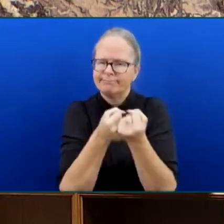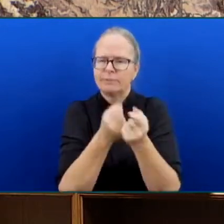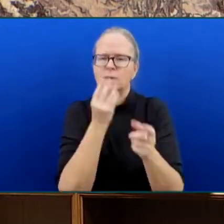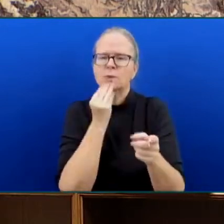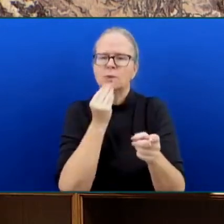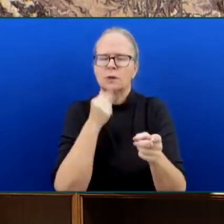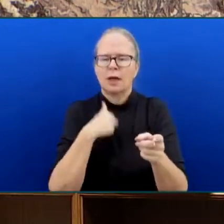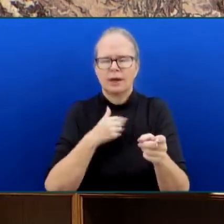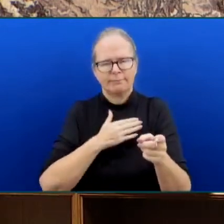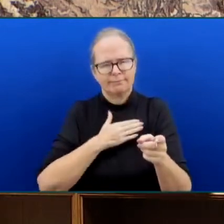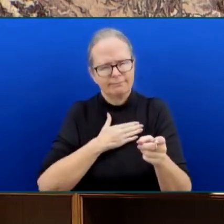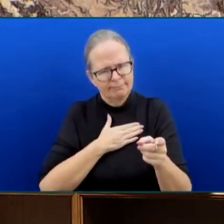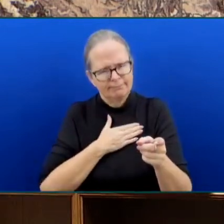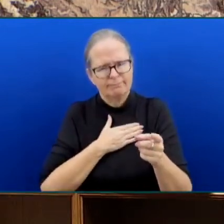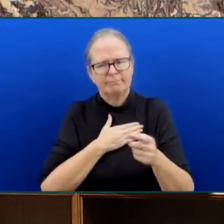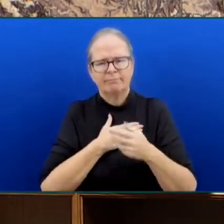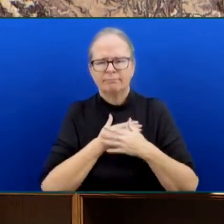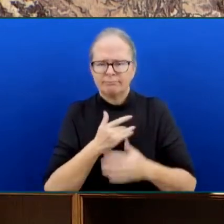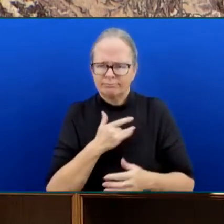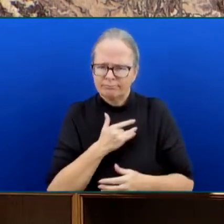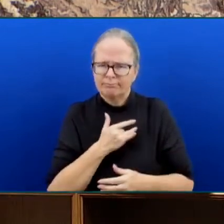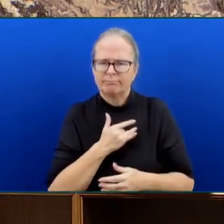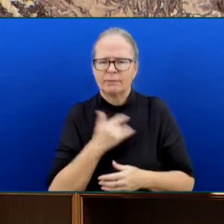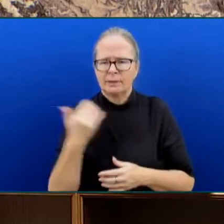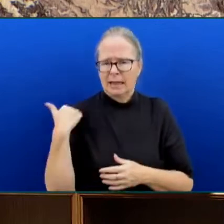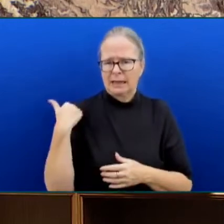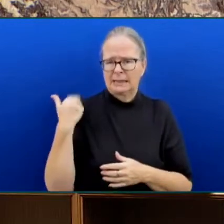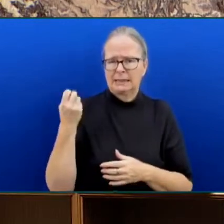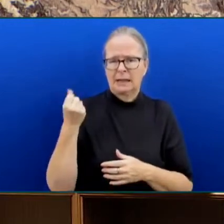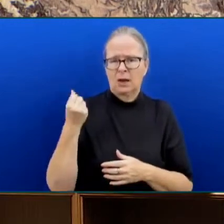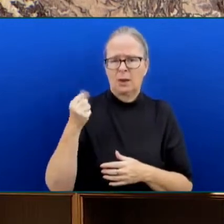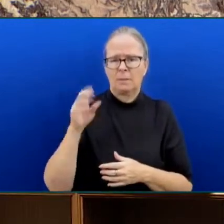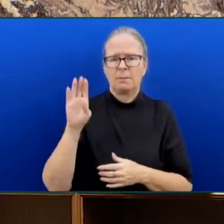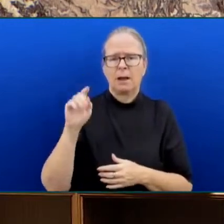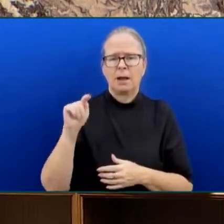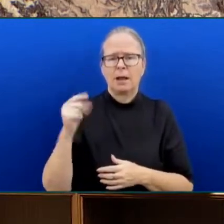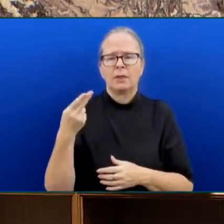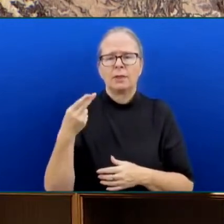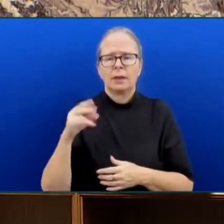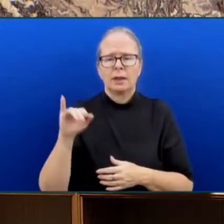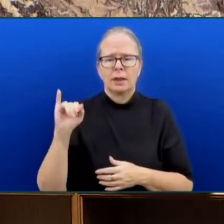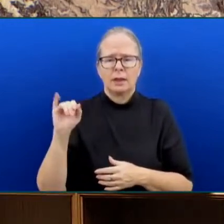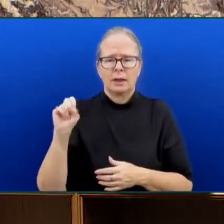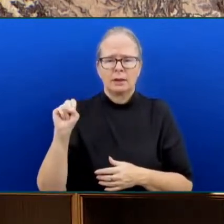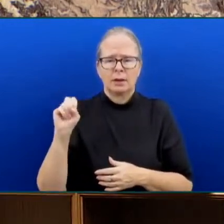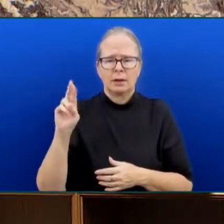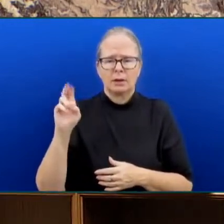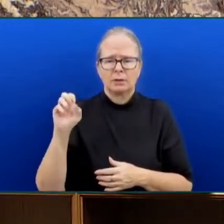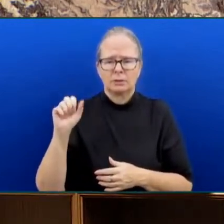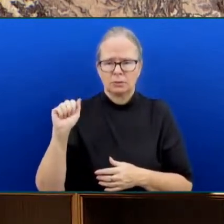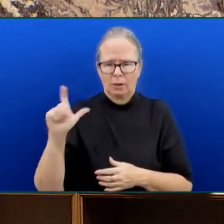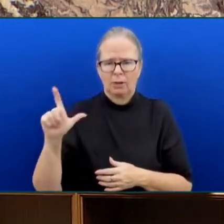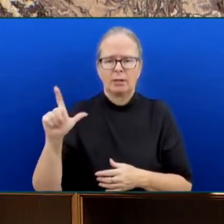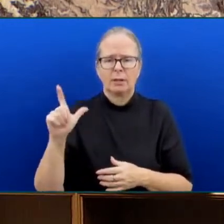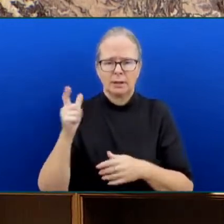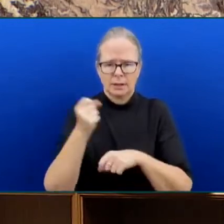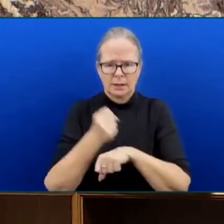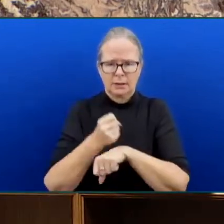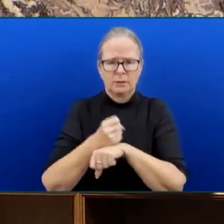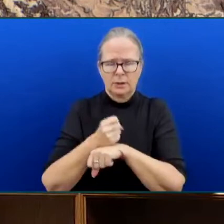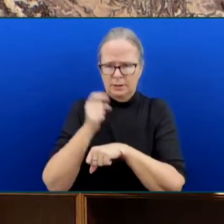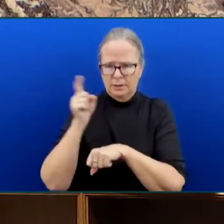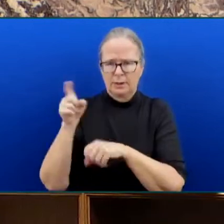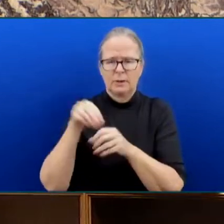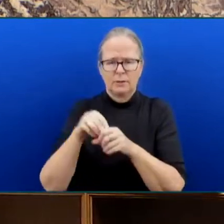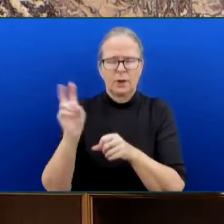last Saturday at Beth Israel Synagogue in Vancouver, I've seen the heinous comments, threats, and bullying online that she and others